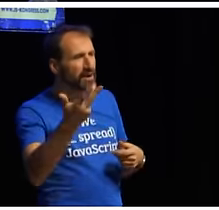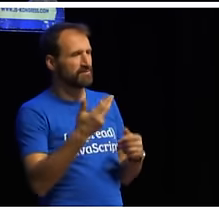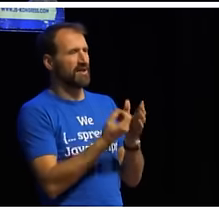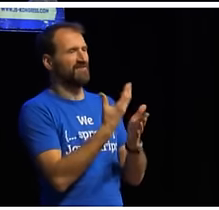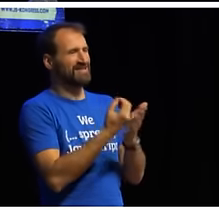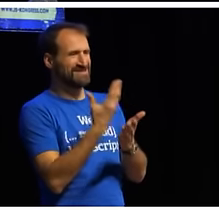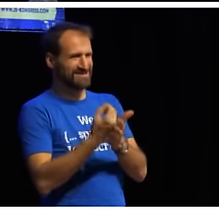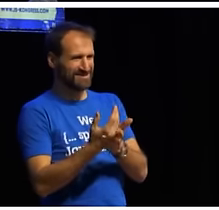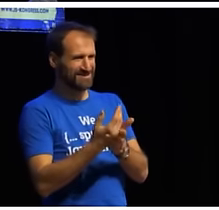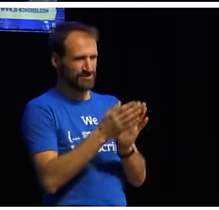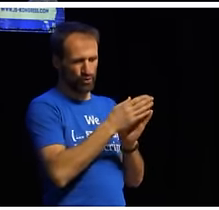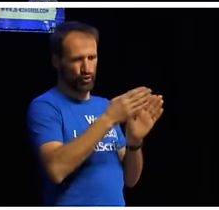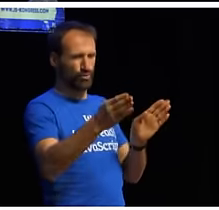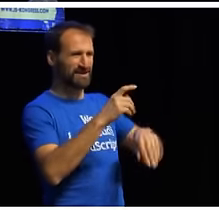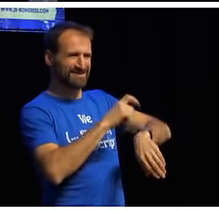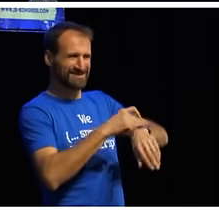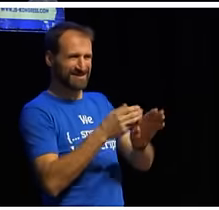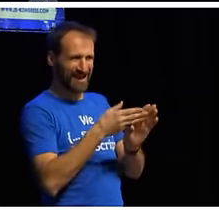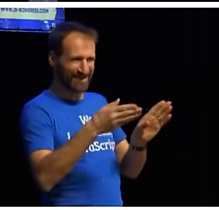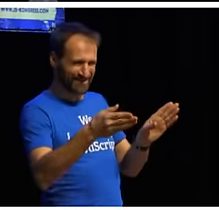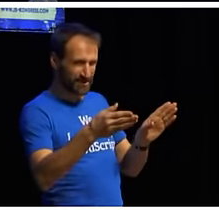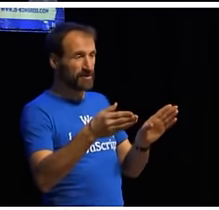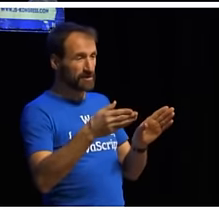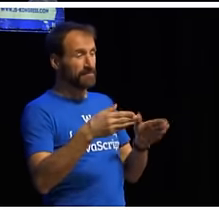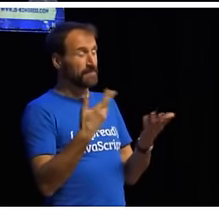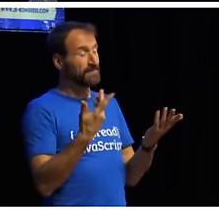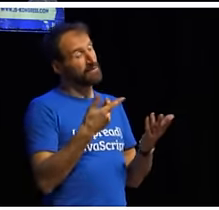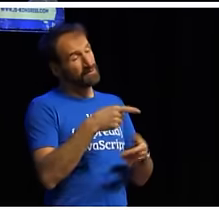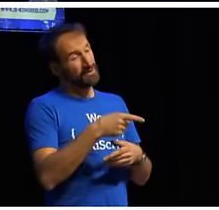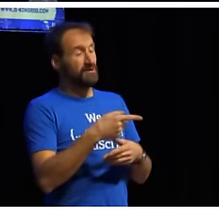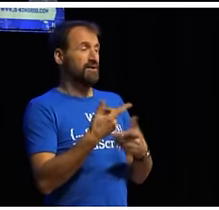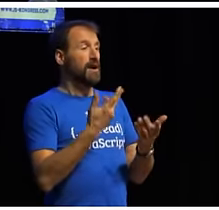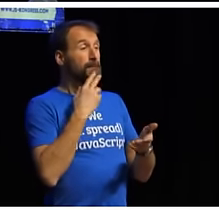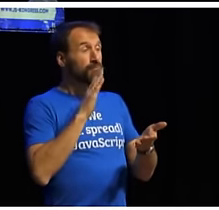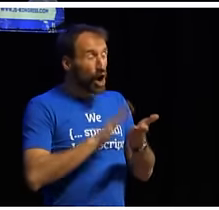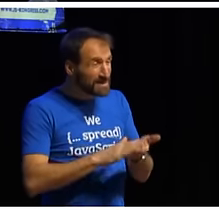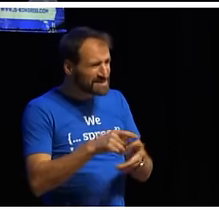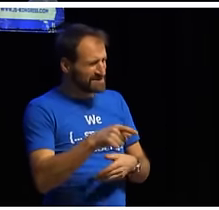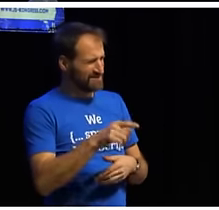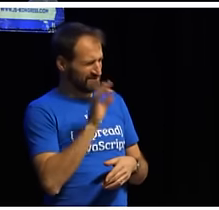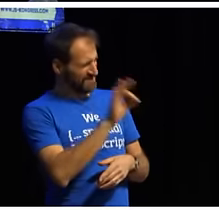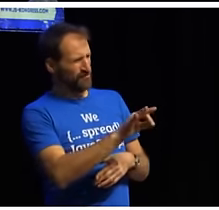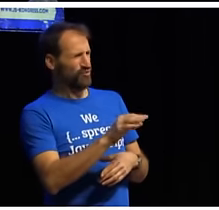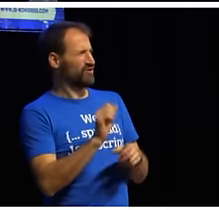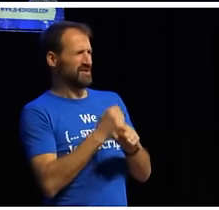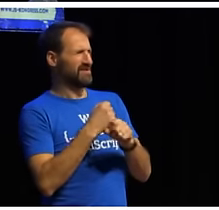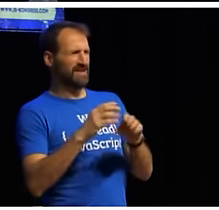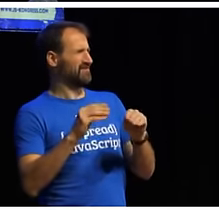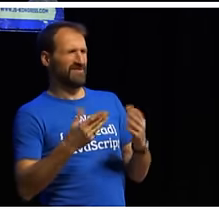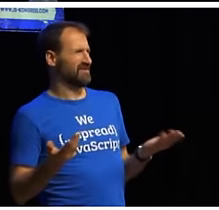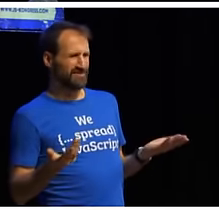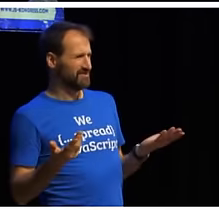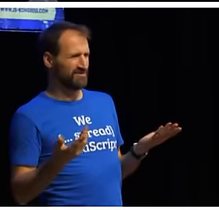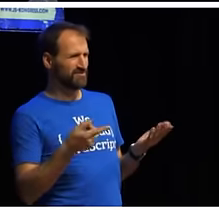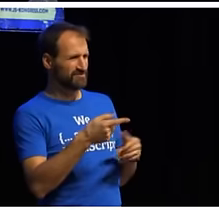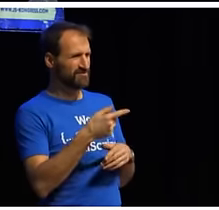data, a promise is not really useful for that, because you have one value that can be emitted,